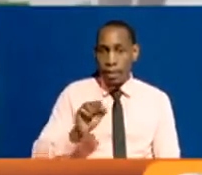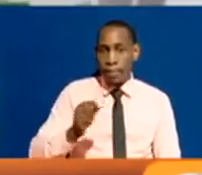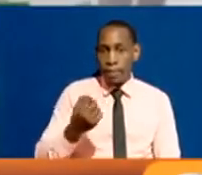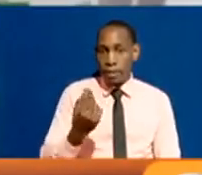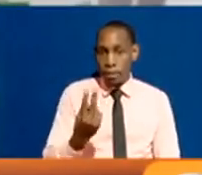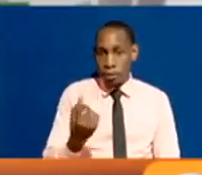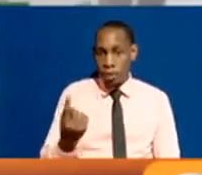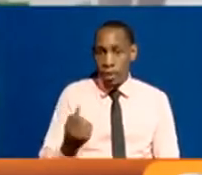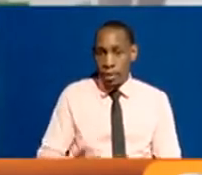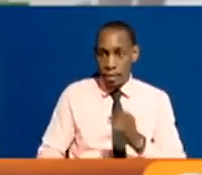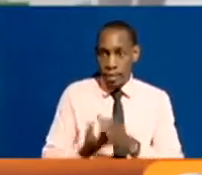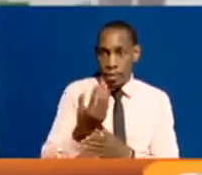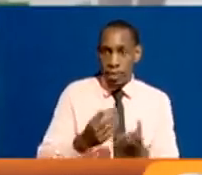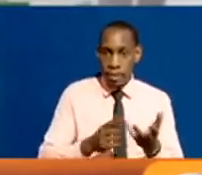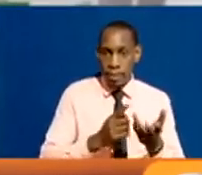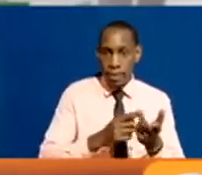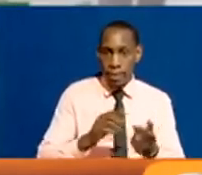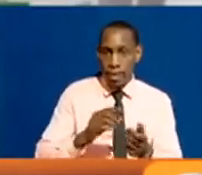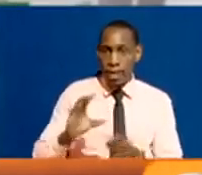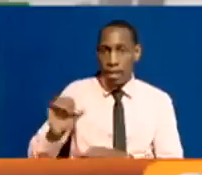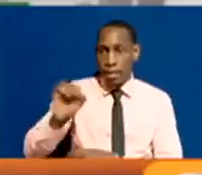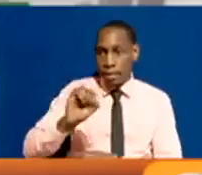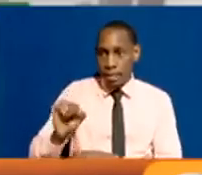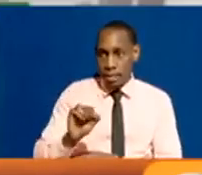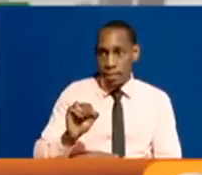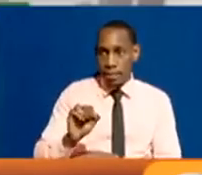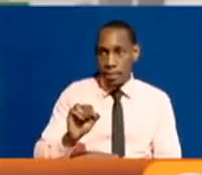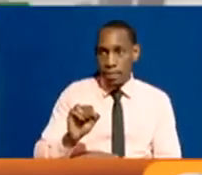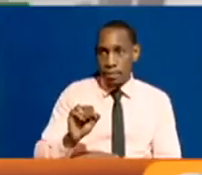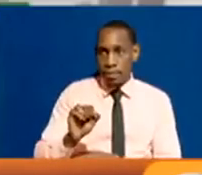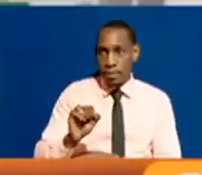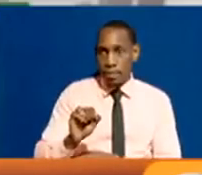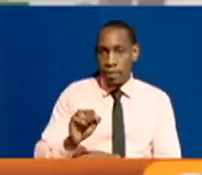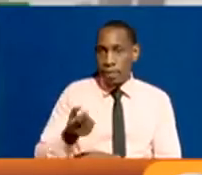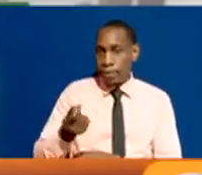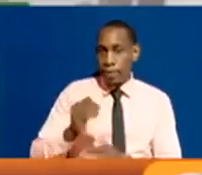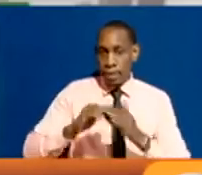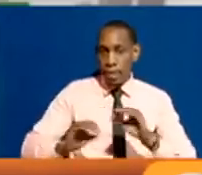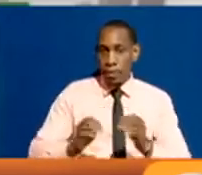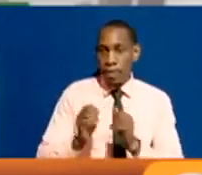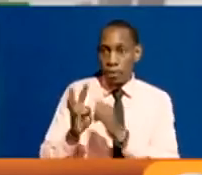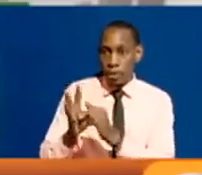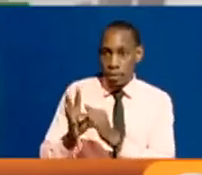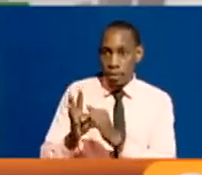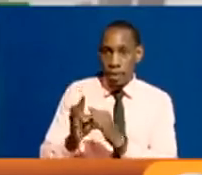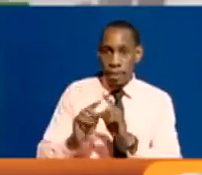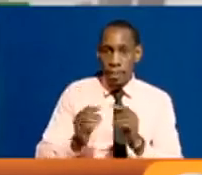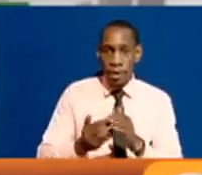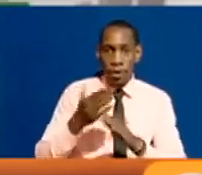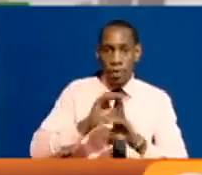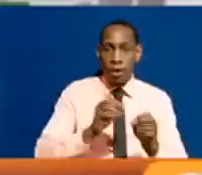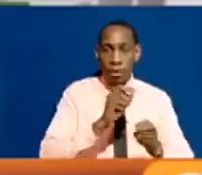152(1) setting the number of cabinet secretaries at not fewer than 14, but not more